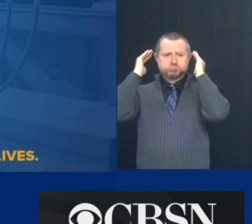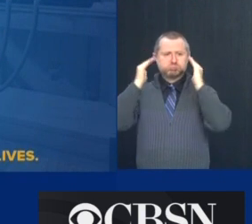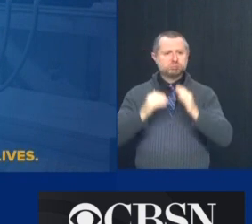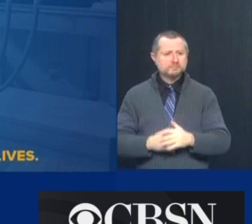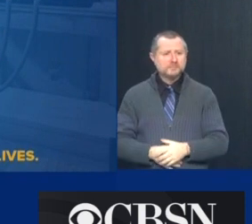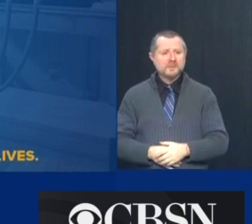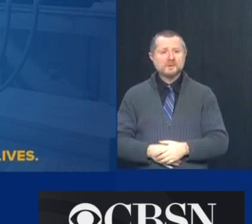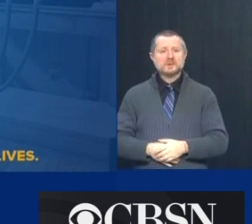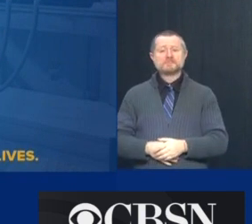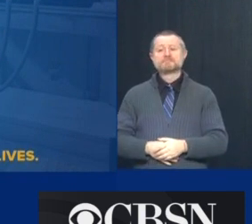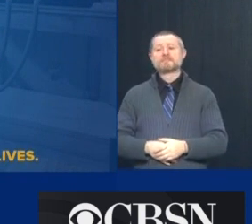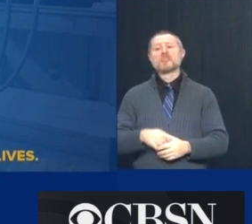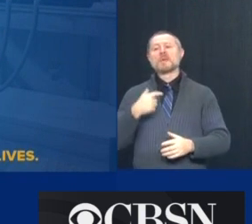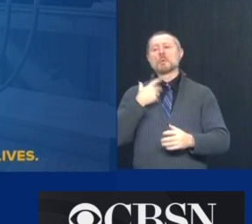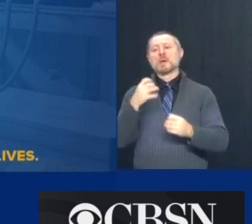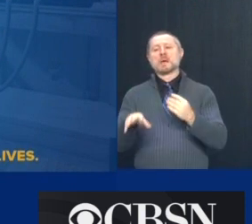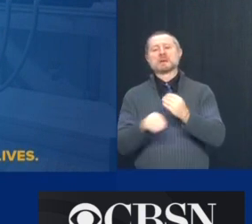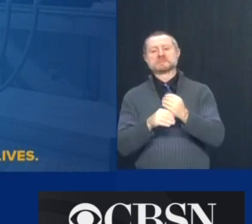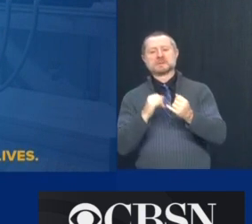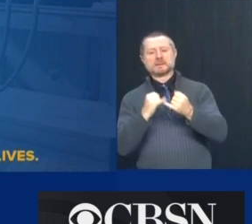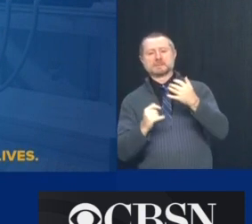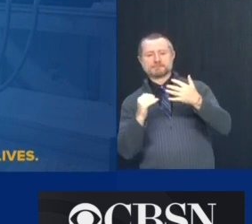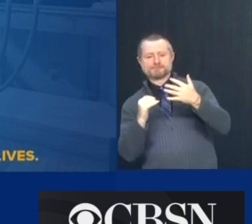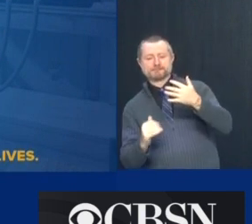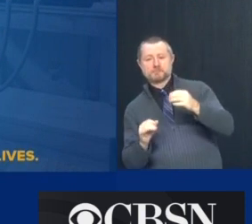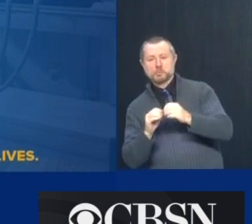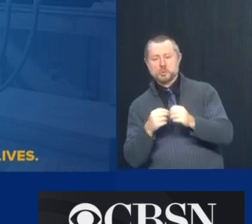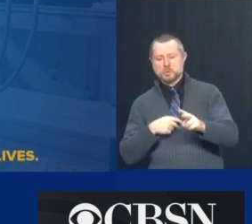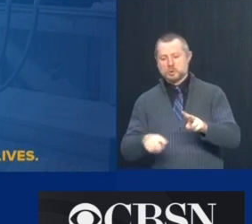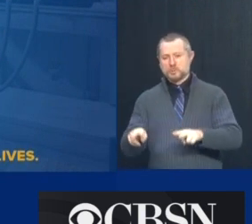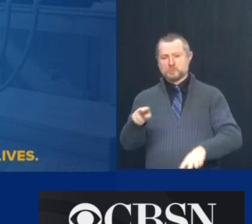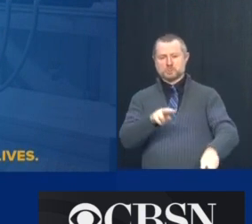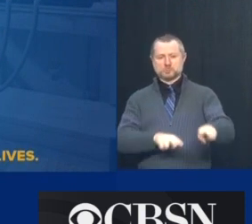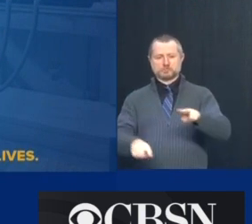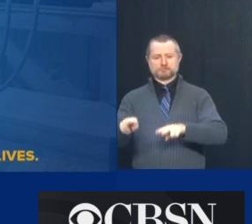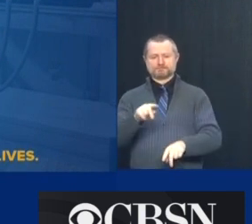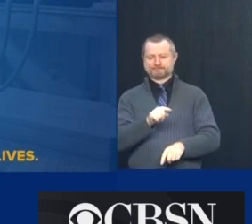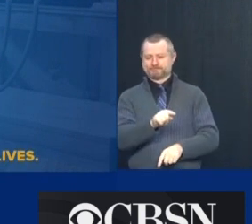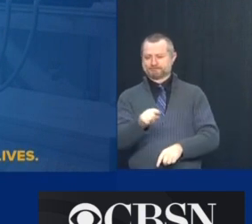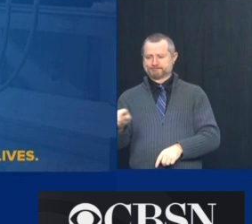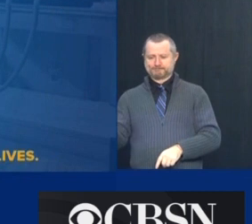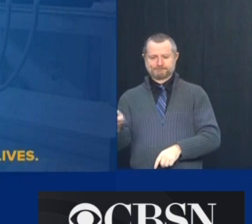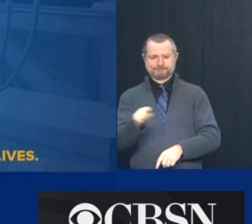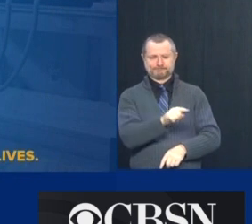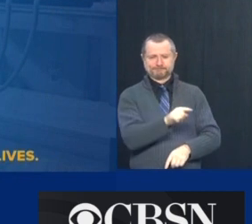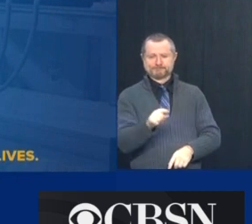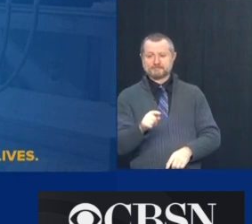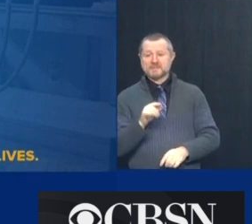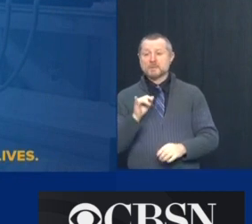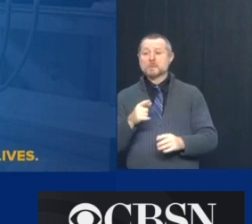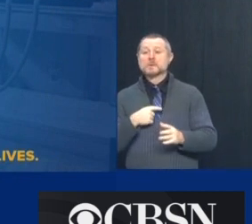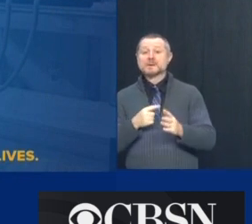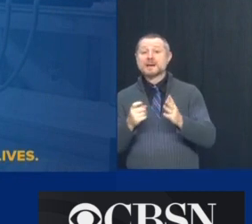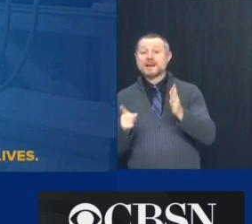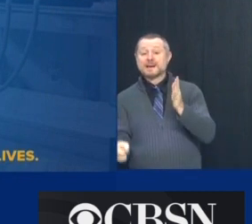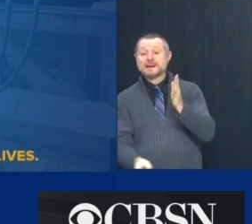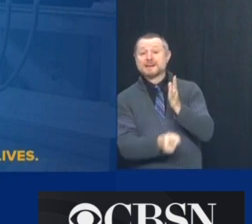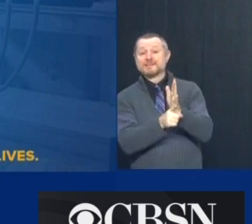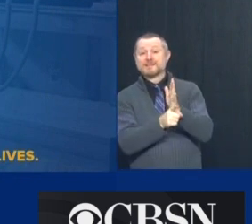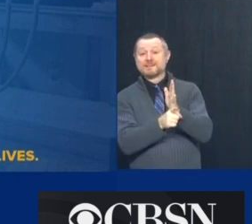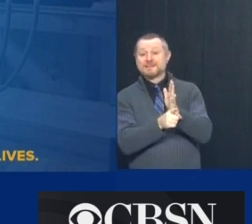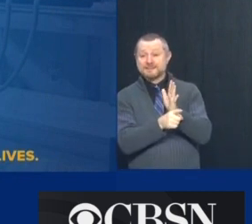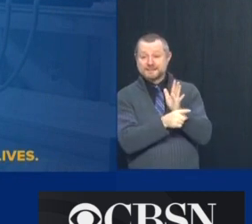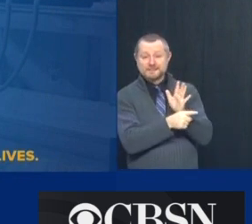we're adding those factors into the equation. Also, the patient